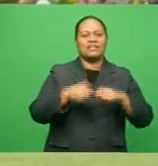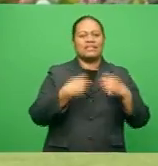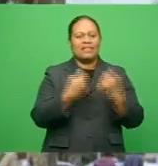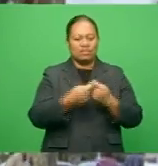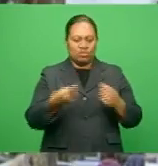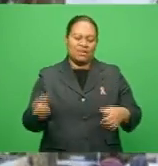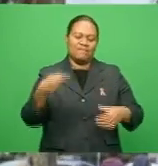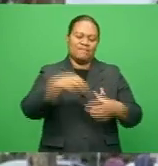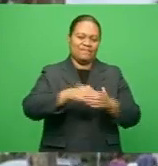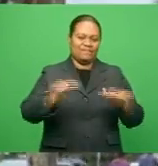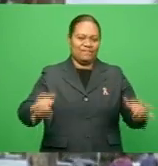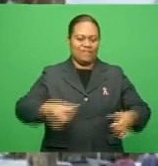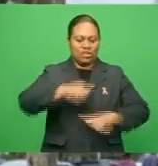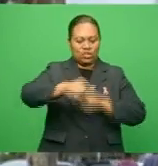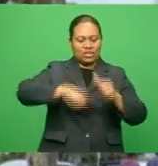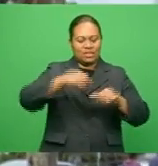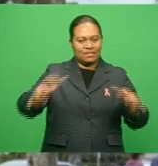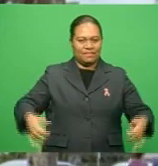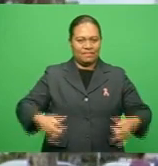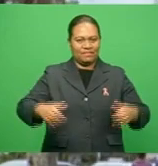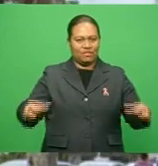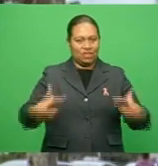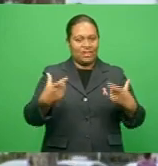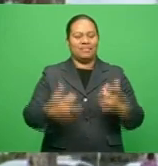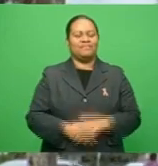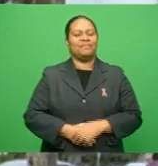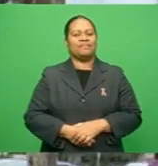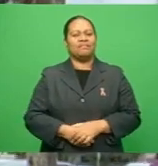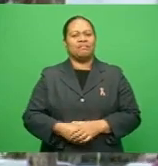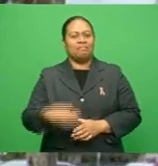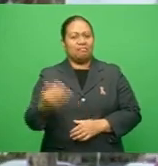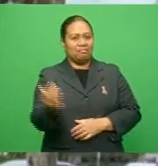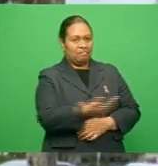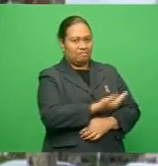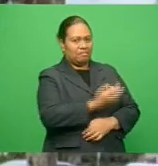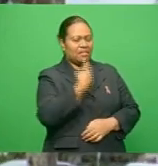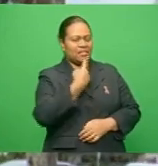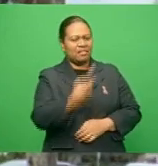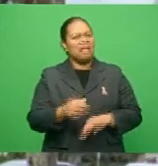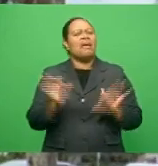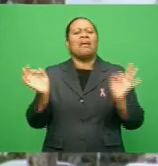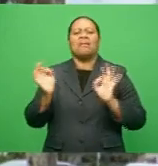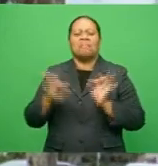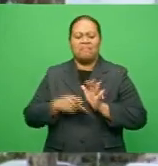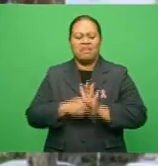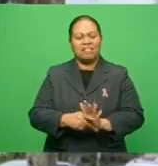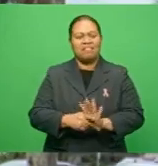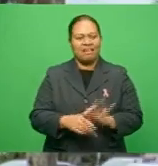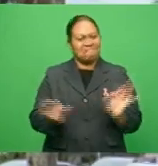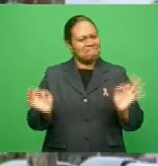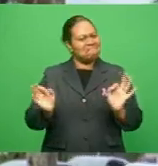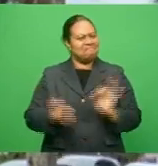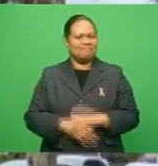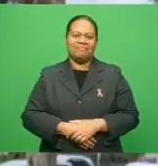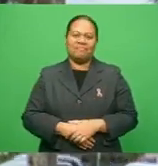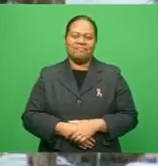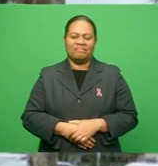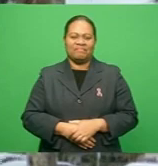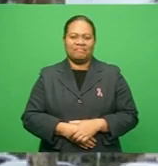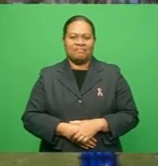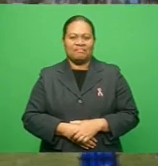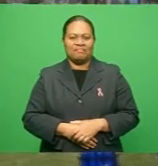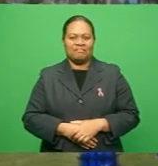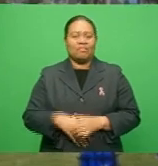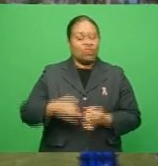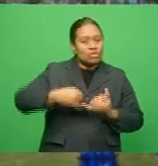Challenge Cup. I don't see any pressure against anything. And team Suva, we are